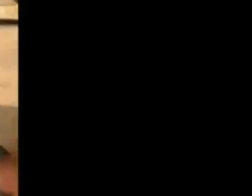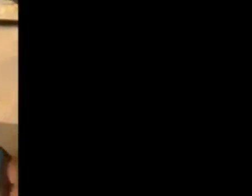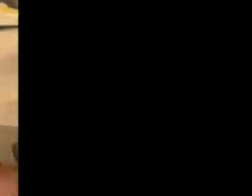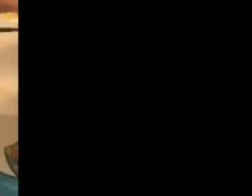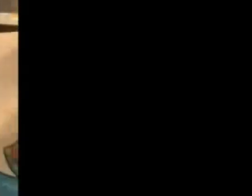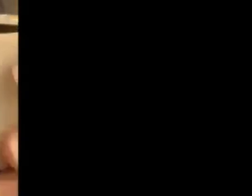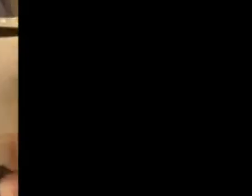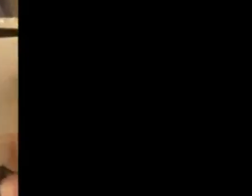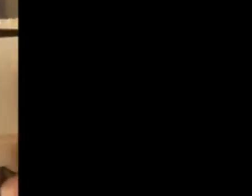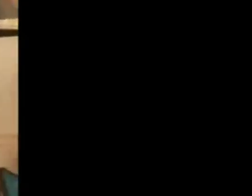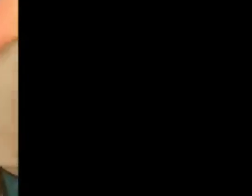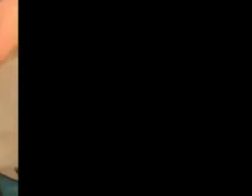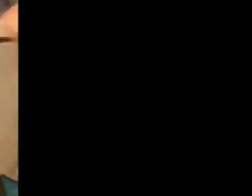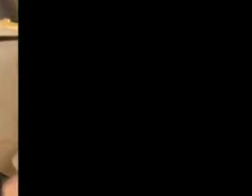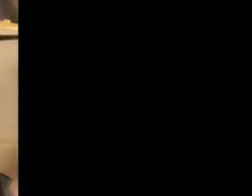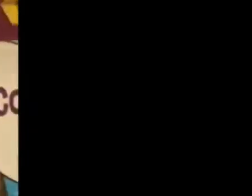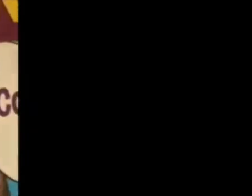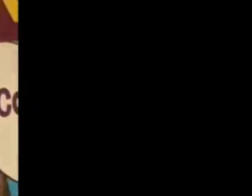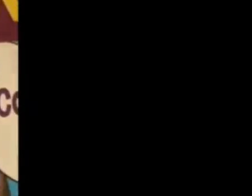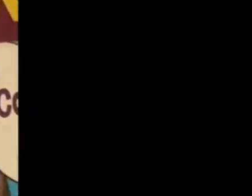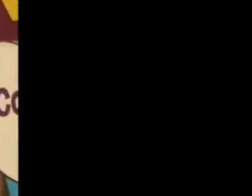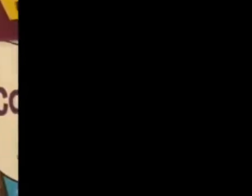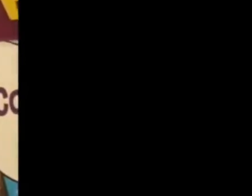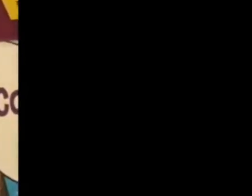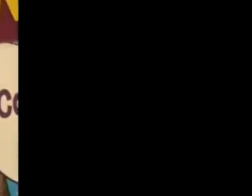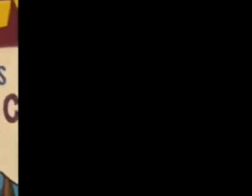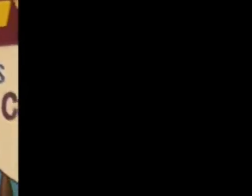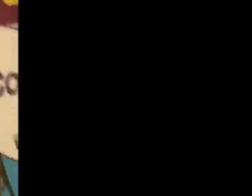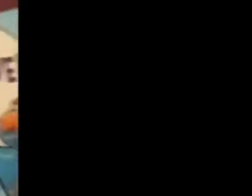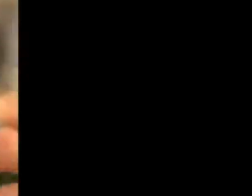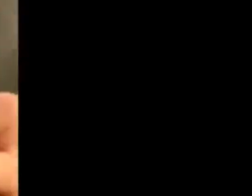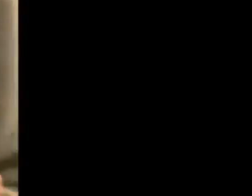at Starbucks. I can feed a family of 5 for 1 week.